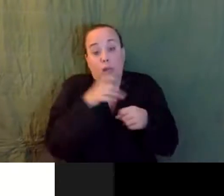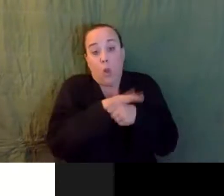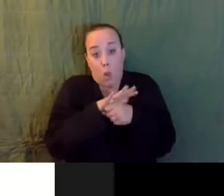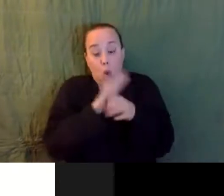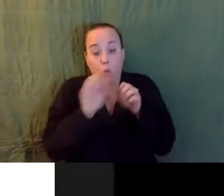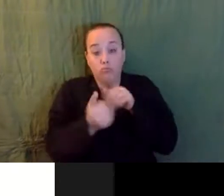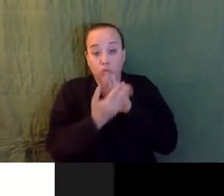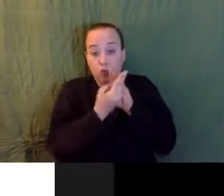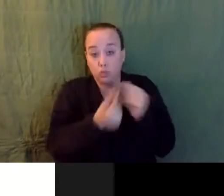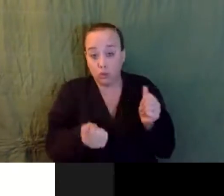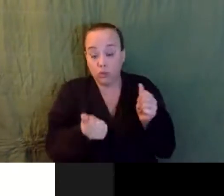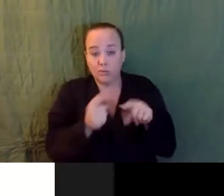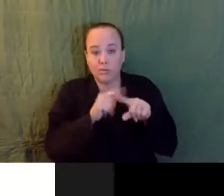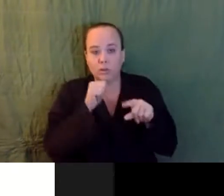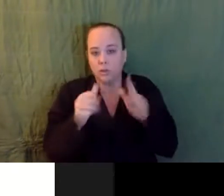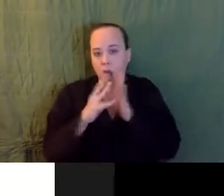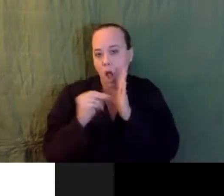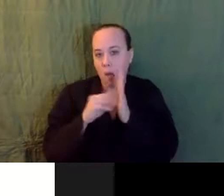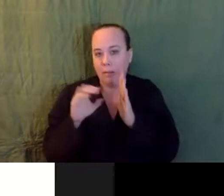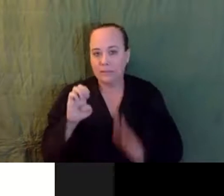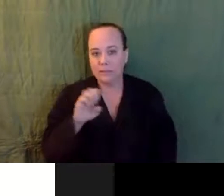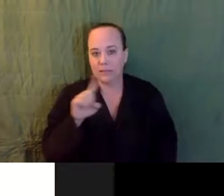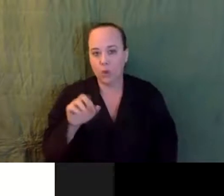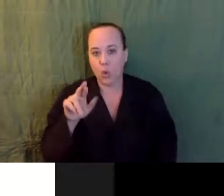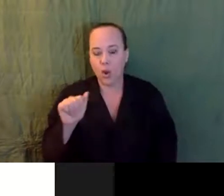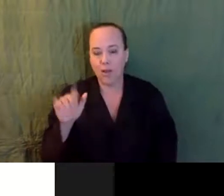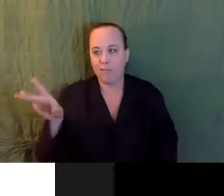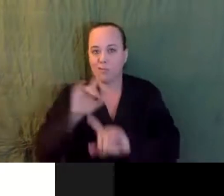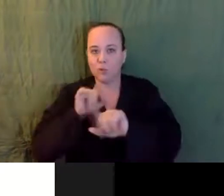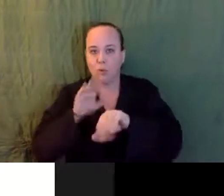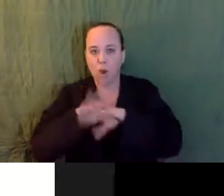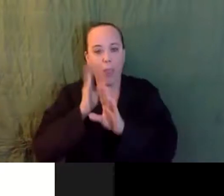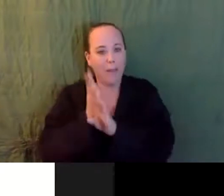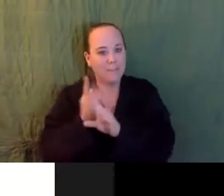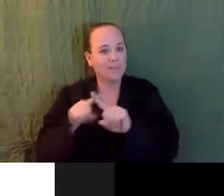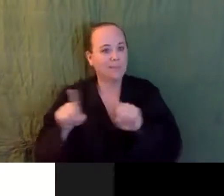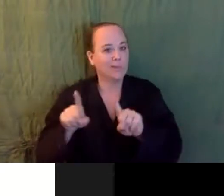I not to copy Ezra's answer on buses, but there are some